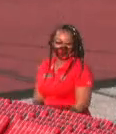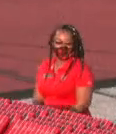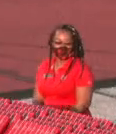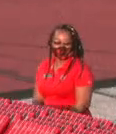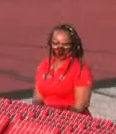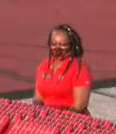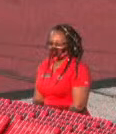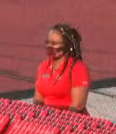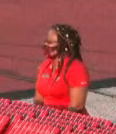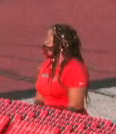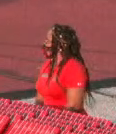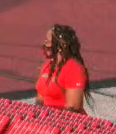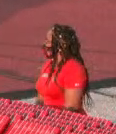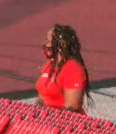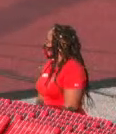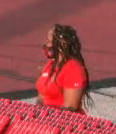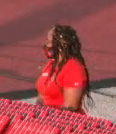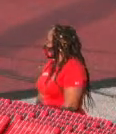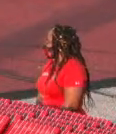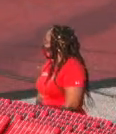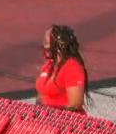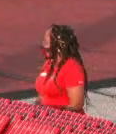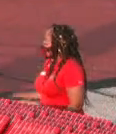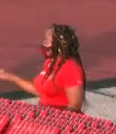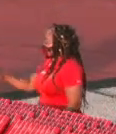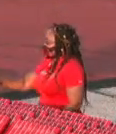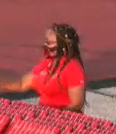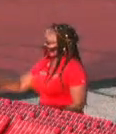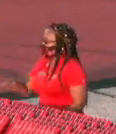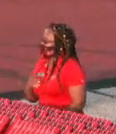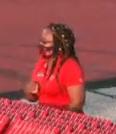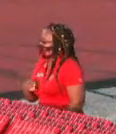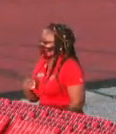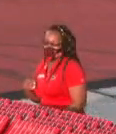Marielba Guerrero Caballero.